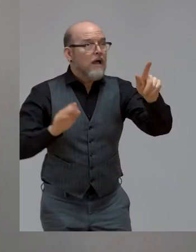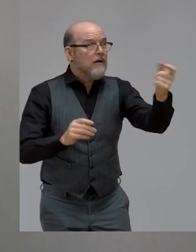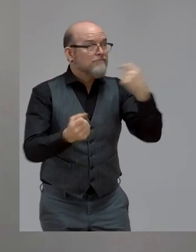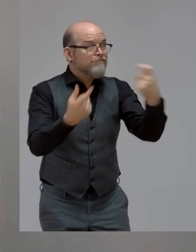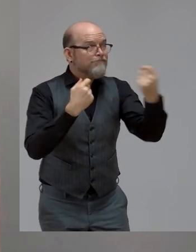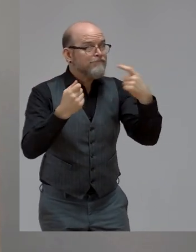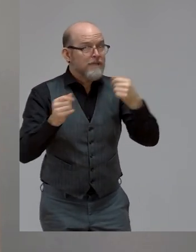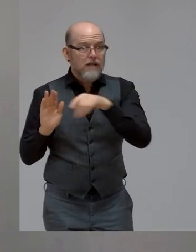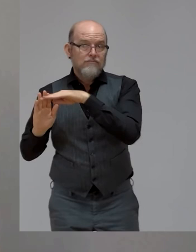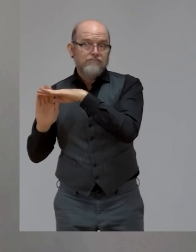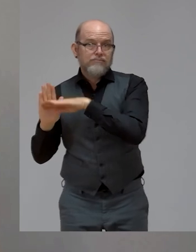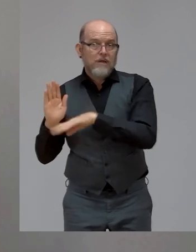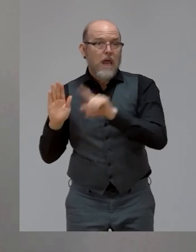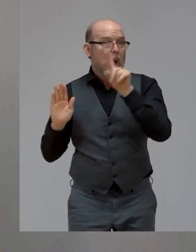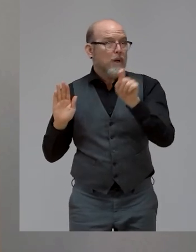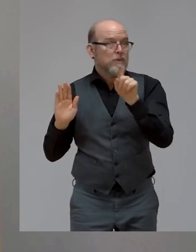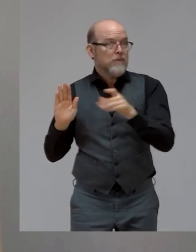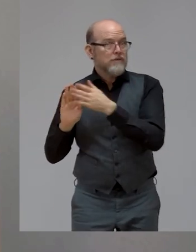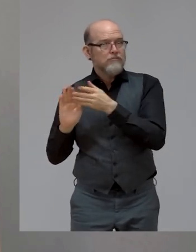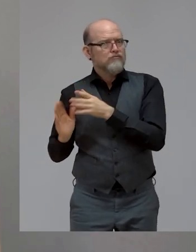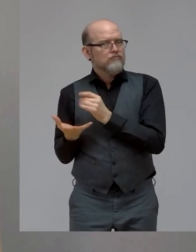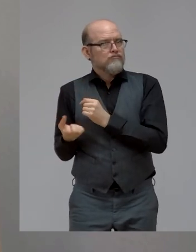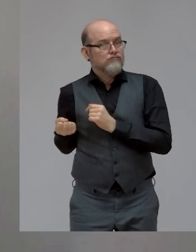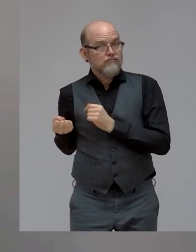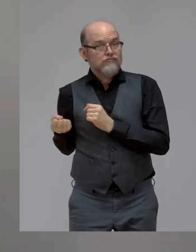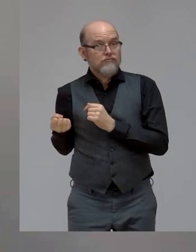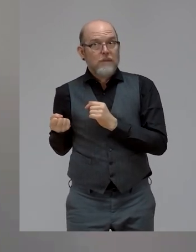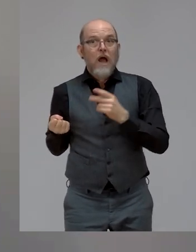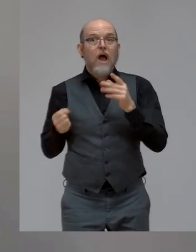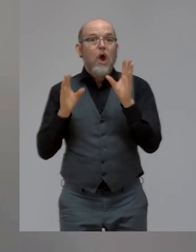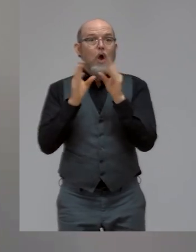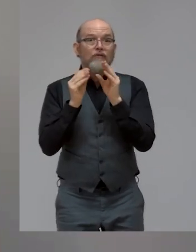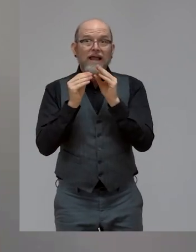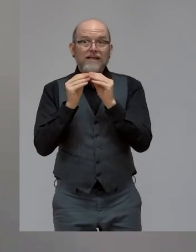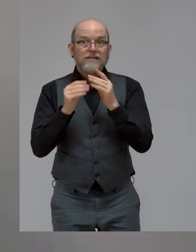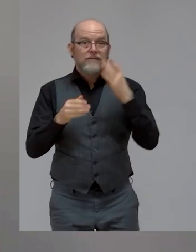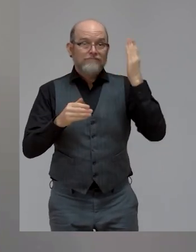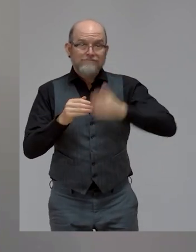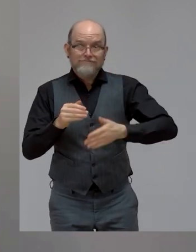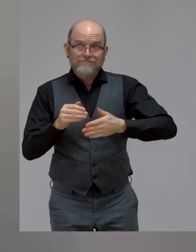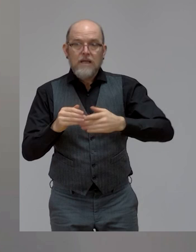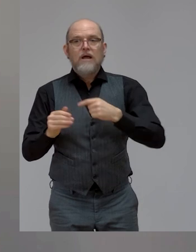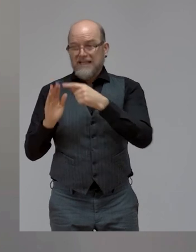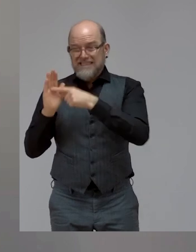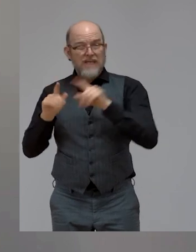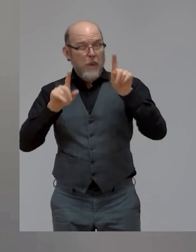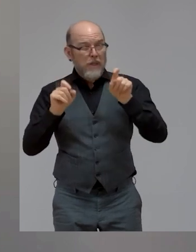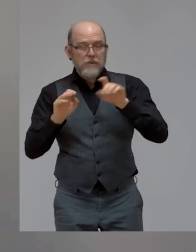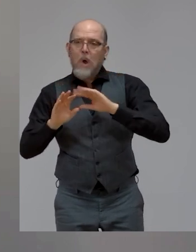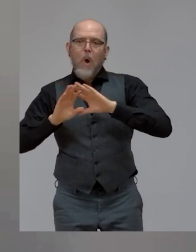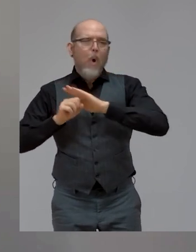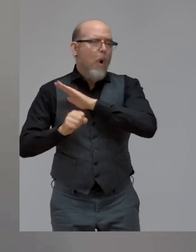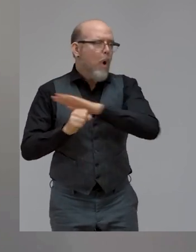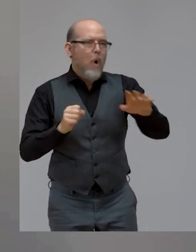full response after the conference for any question that any of you would pose. But because we're on a tight